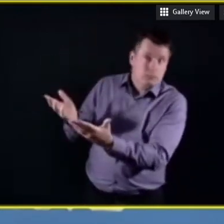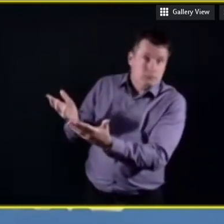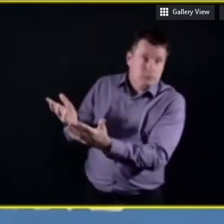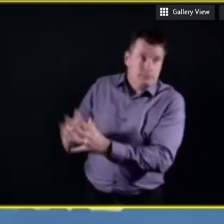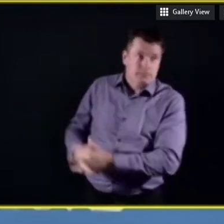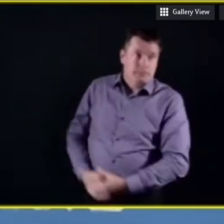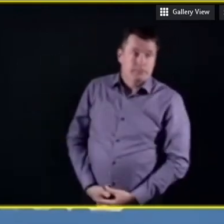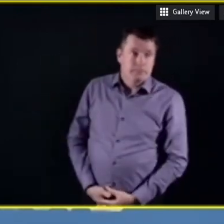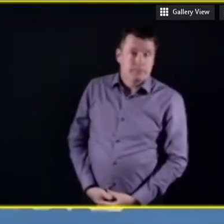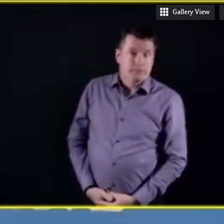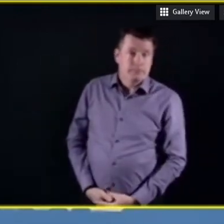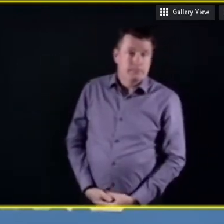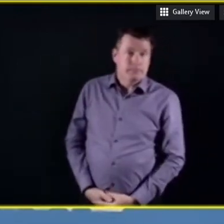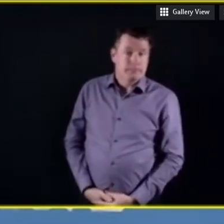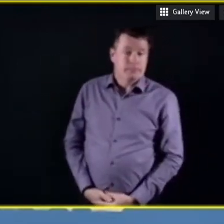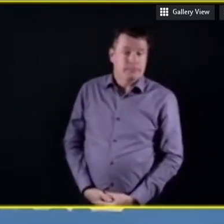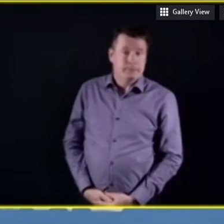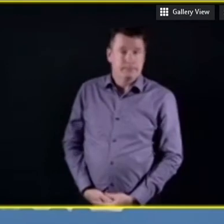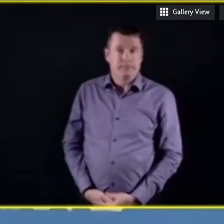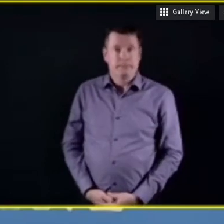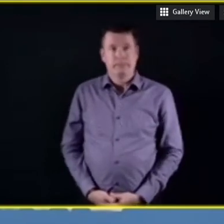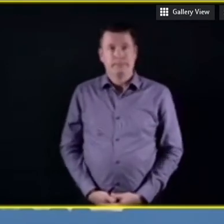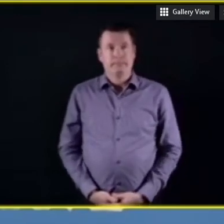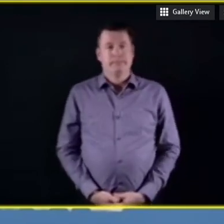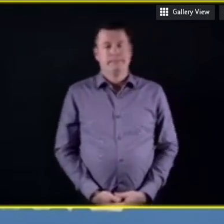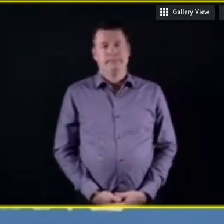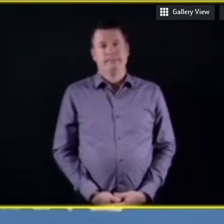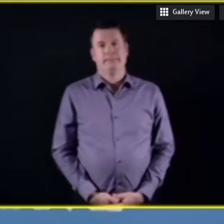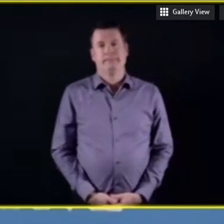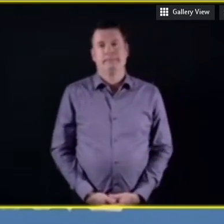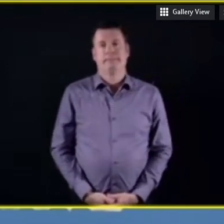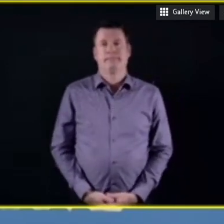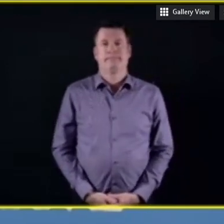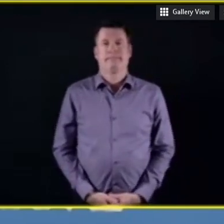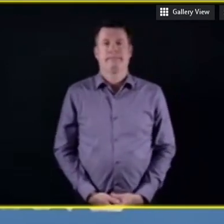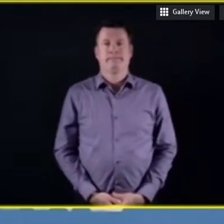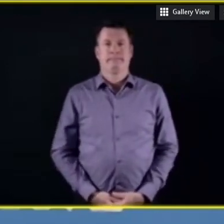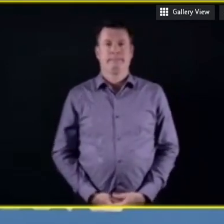Dr. Johnson to give any closing thoughts they want to share.